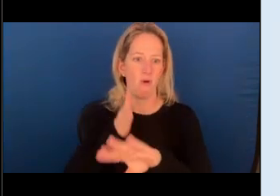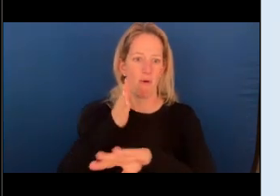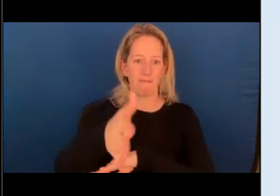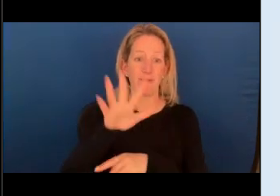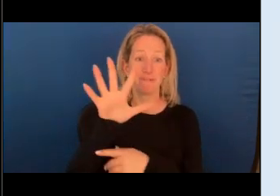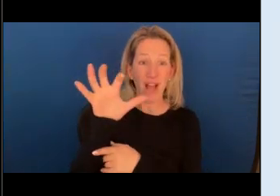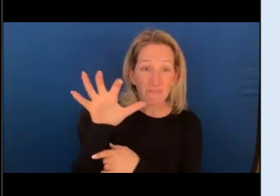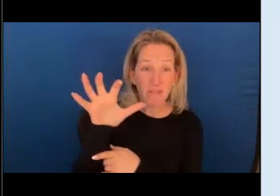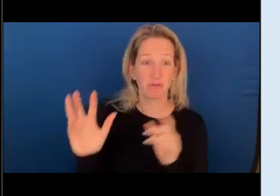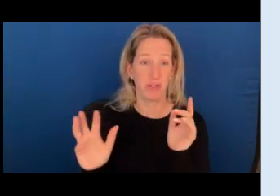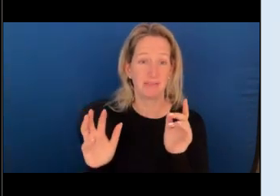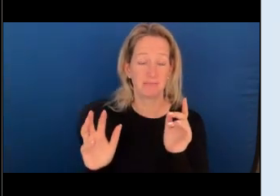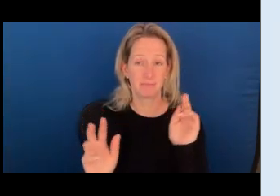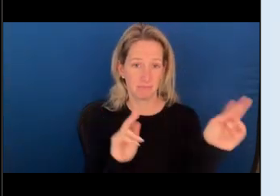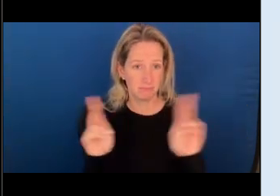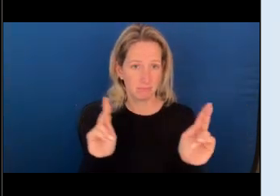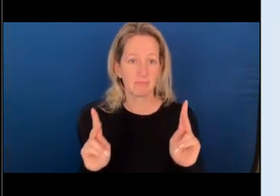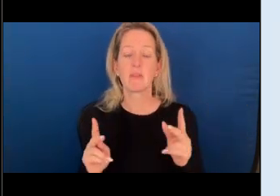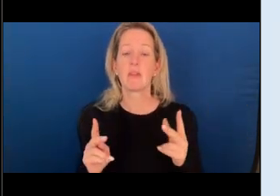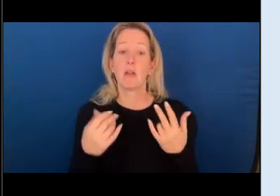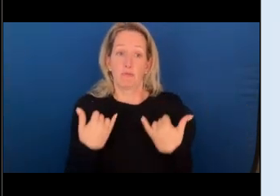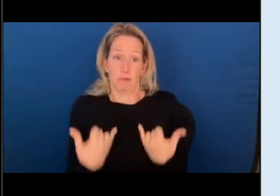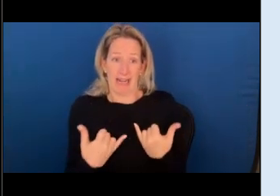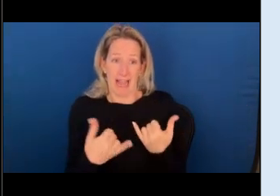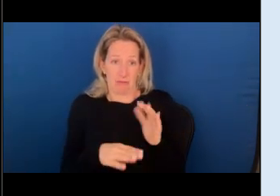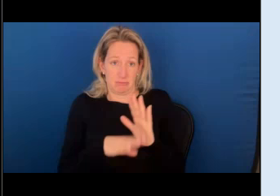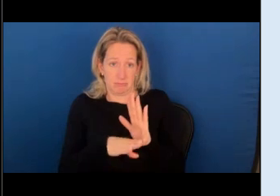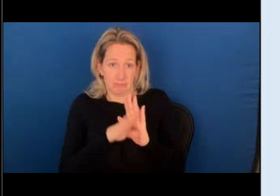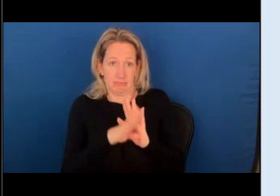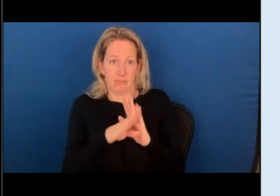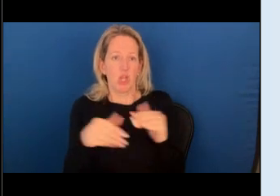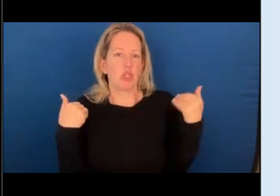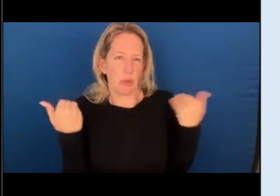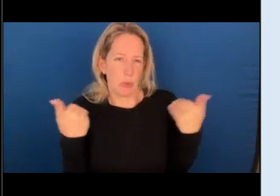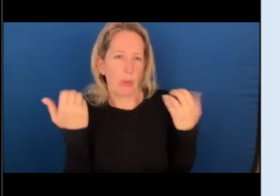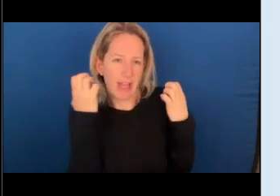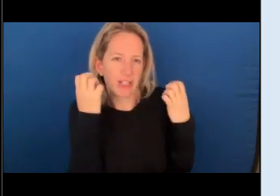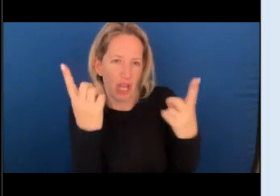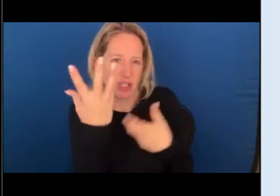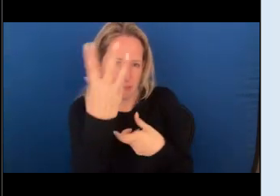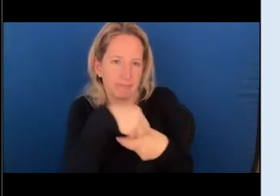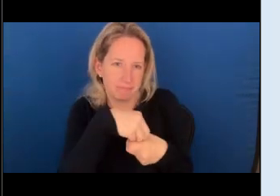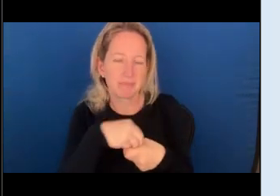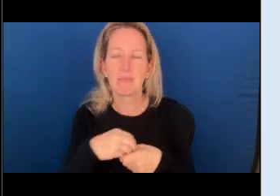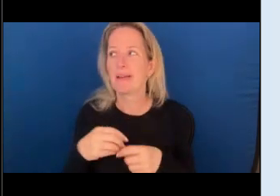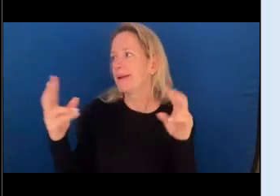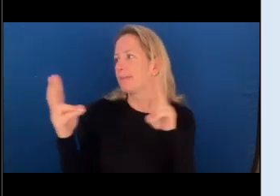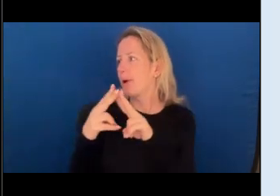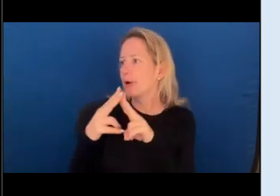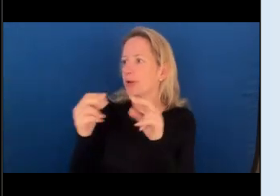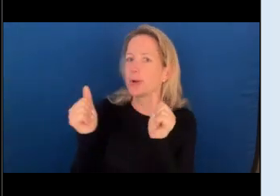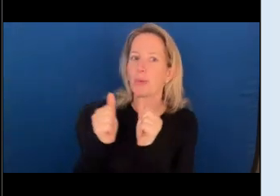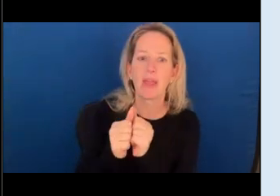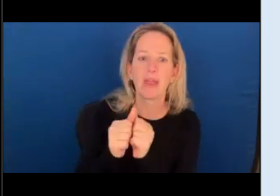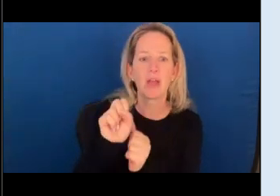In progress is our youth education component, going out into classrooms. We're partnering with an environmental science program, some Surfrider